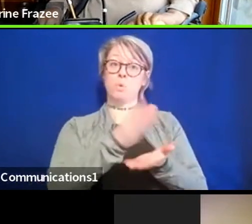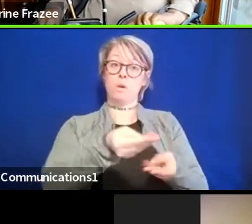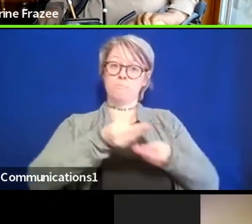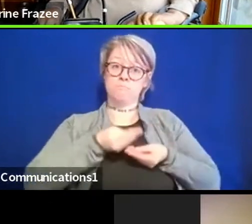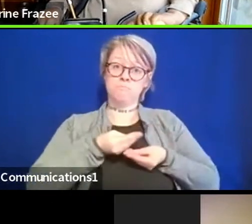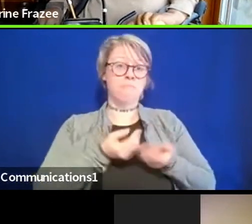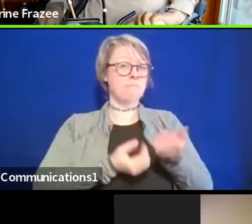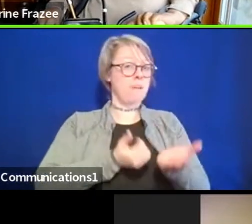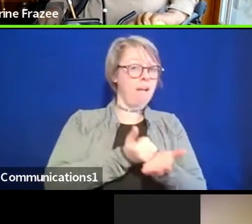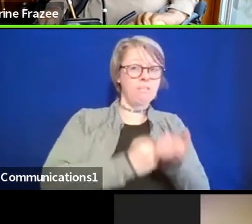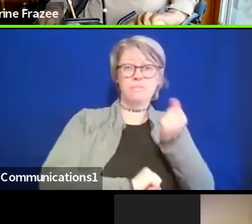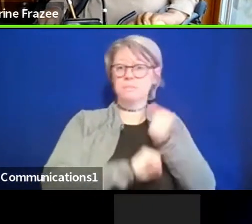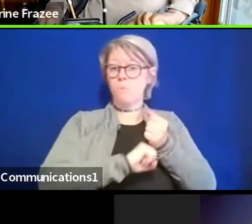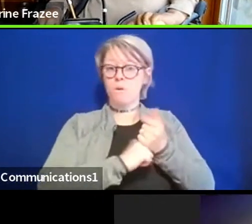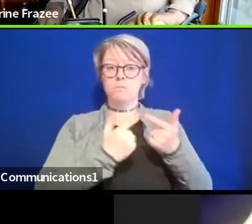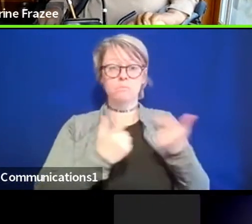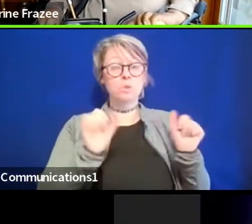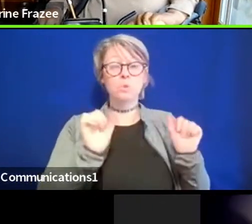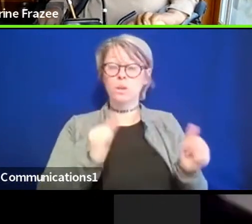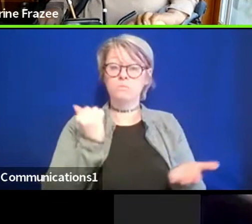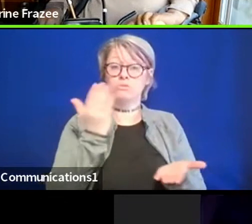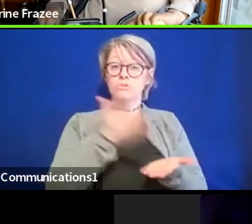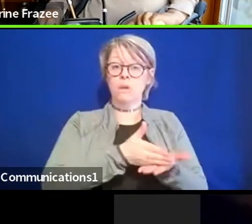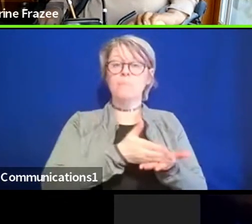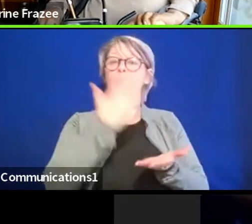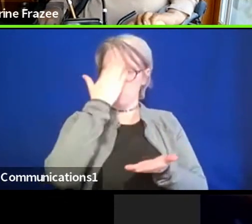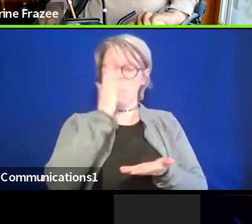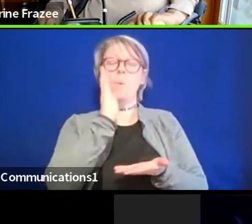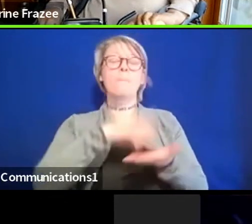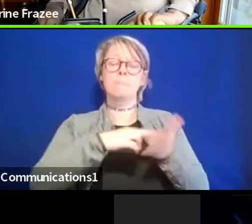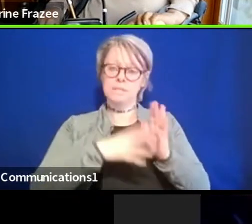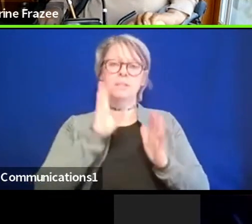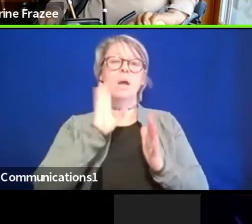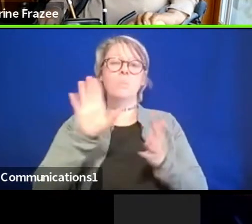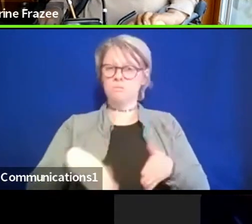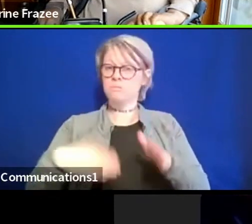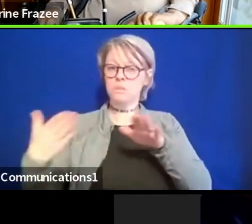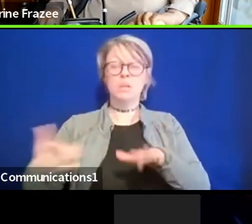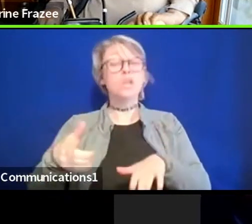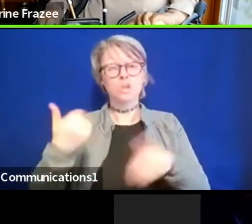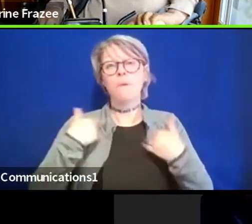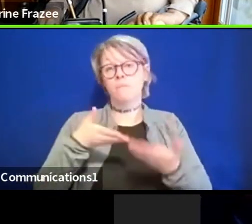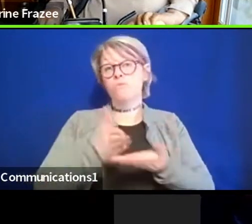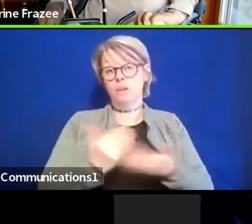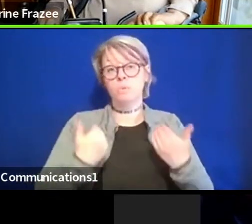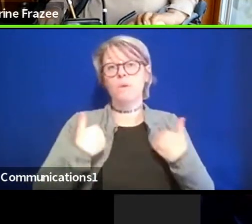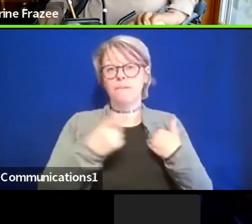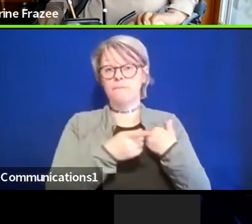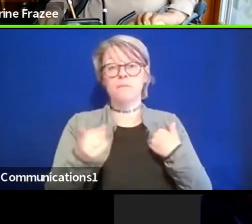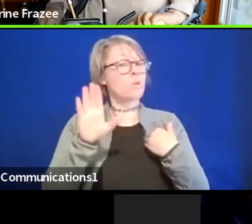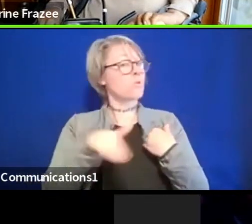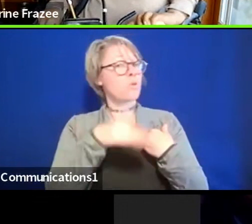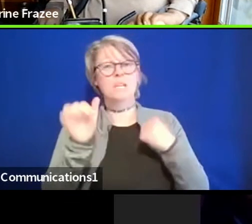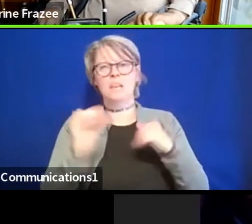treatments, even though you know that means you will die, you have that right. Nobody